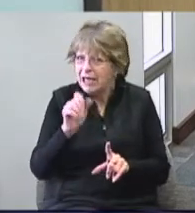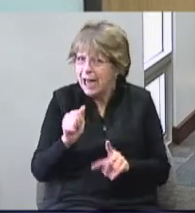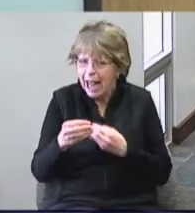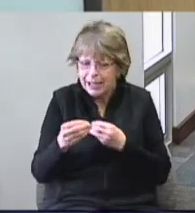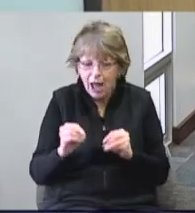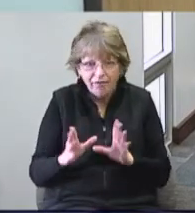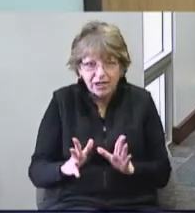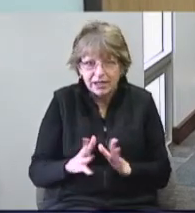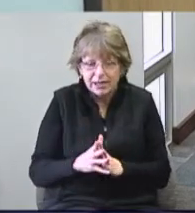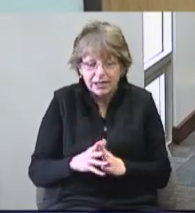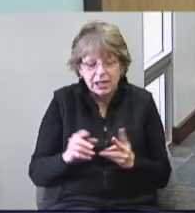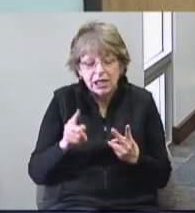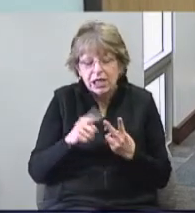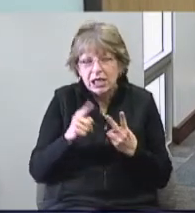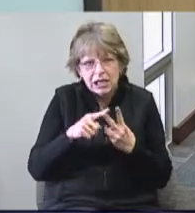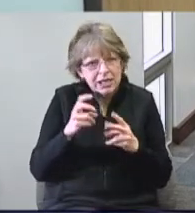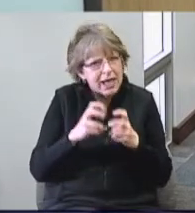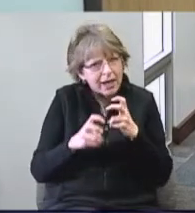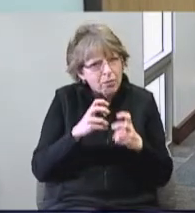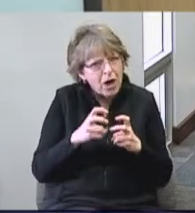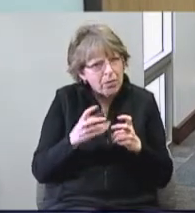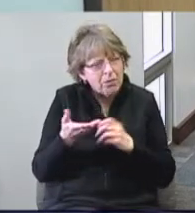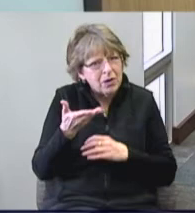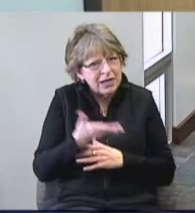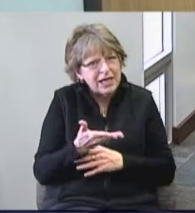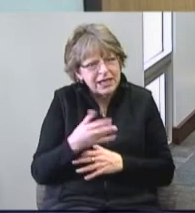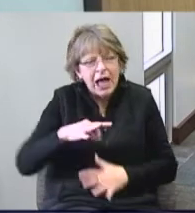is that a misapplication of